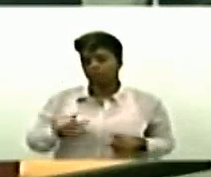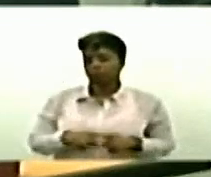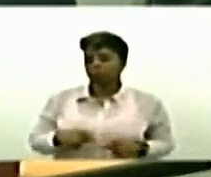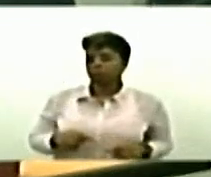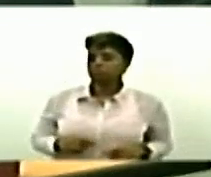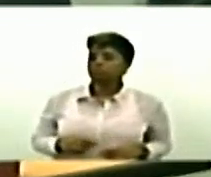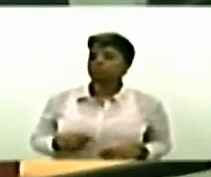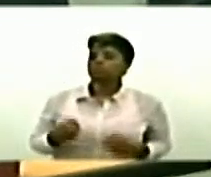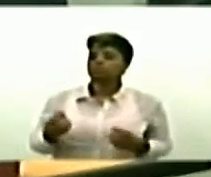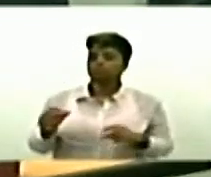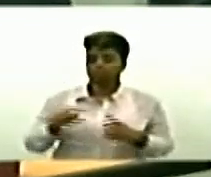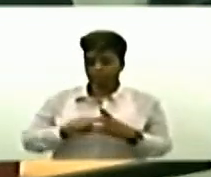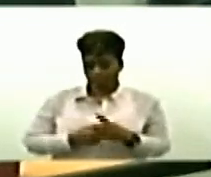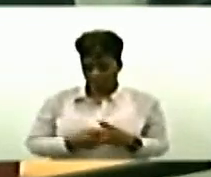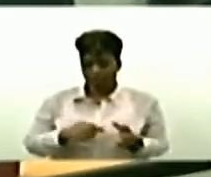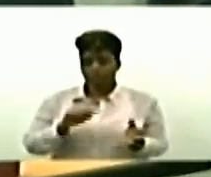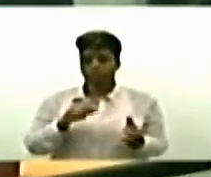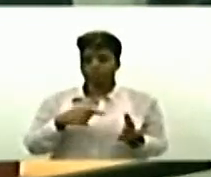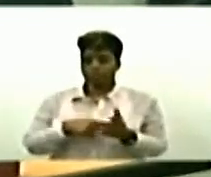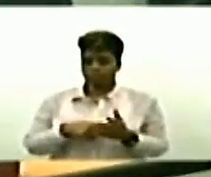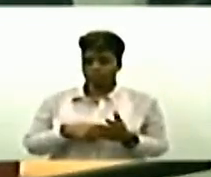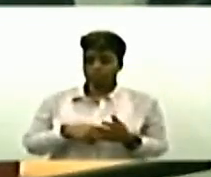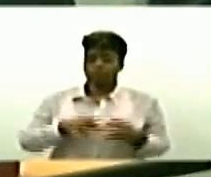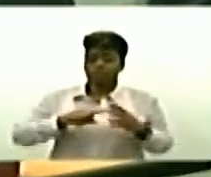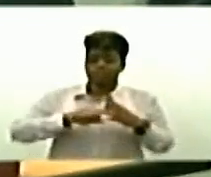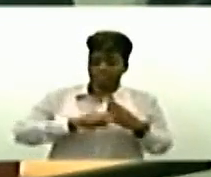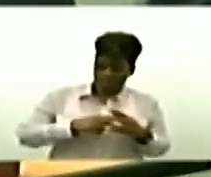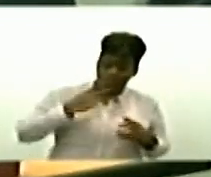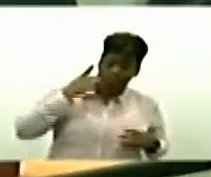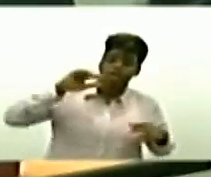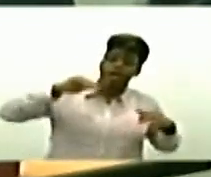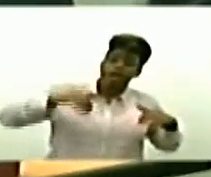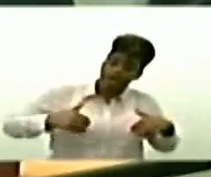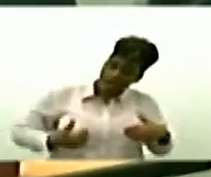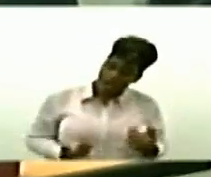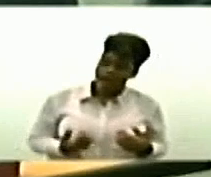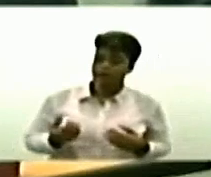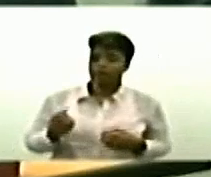implement this and we start seeing how this is functioning,